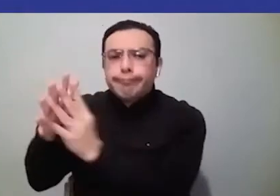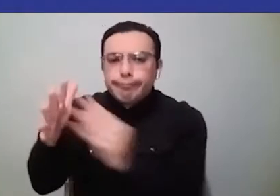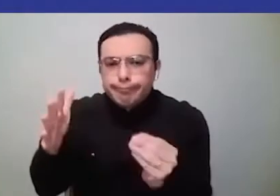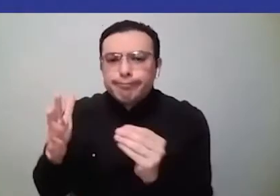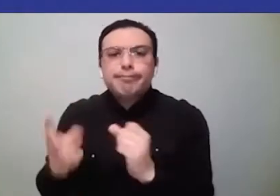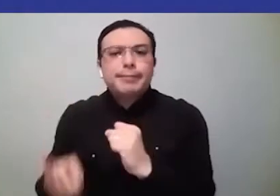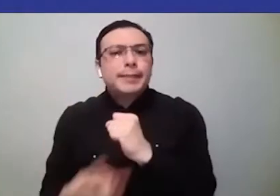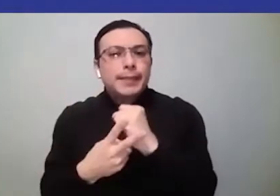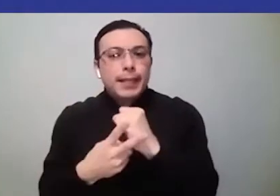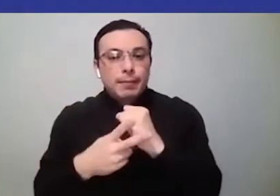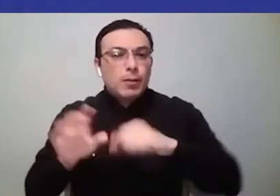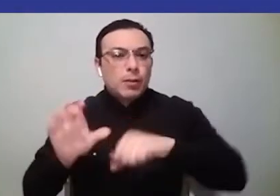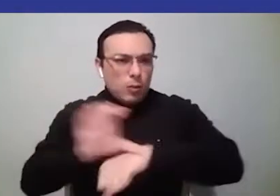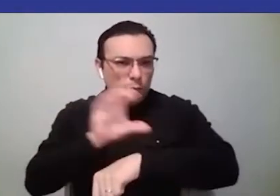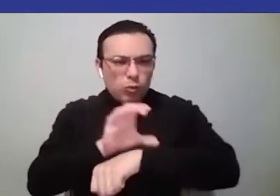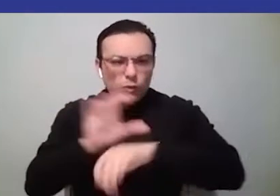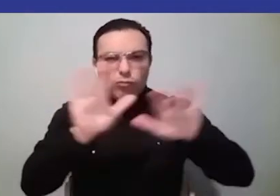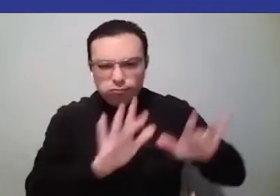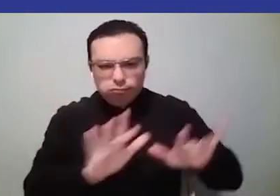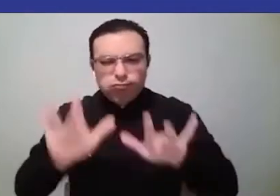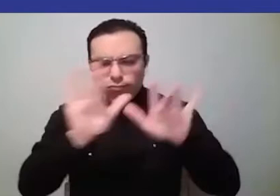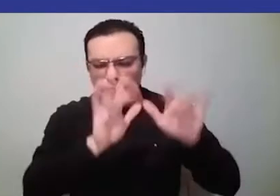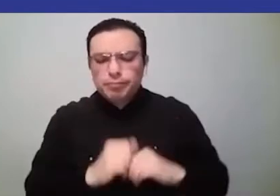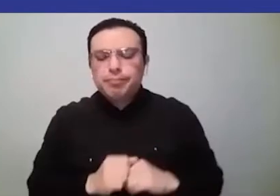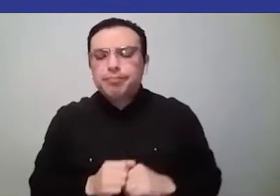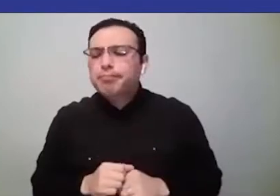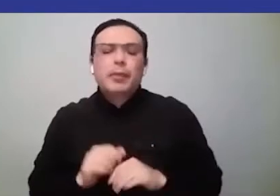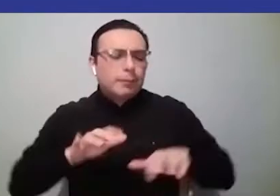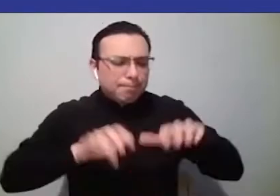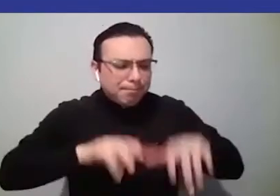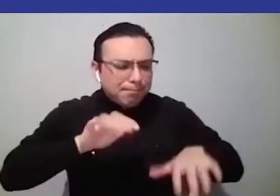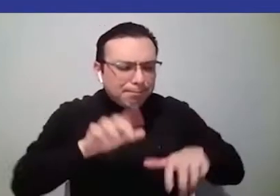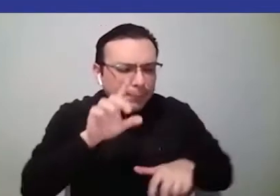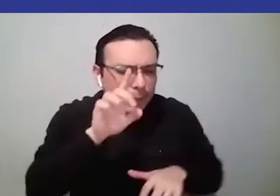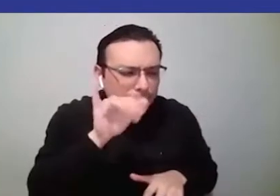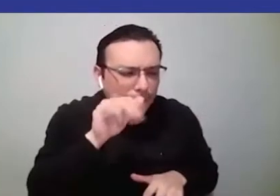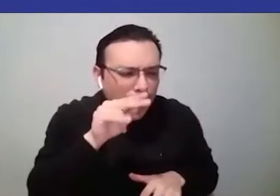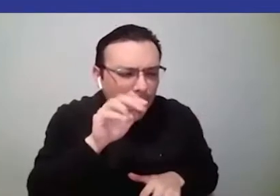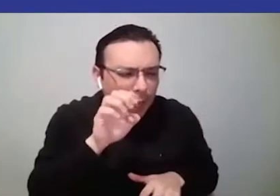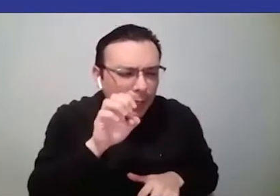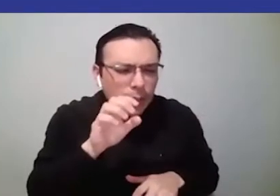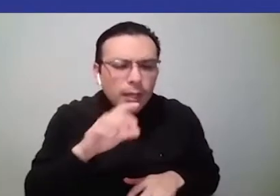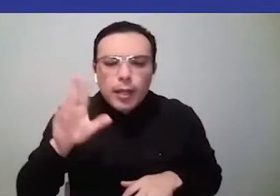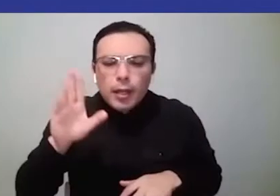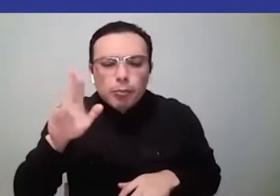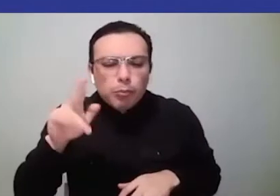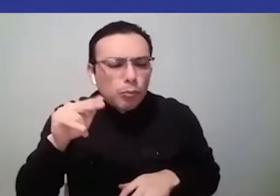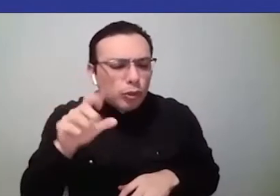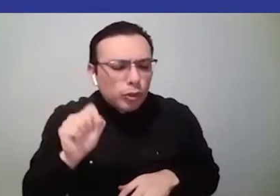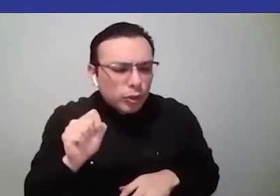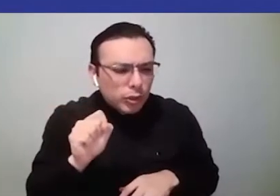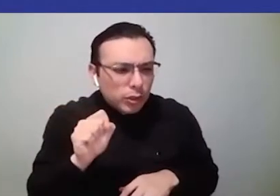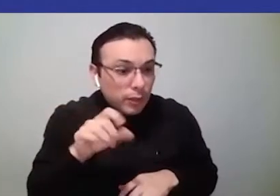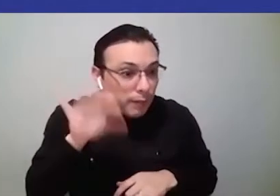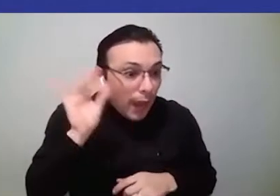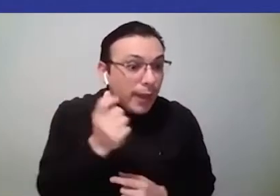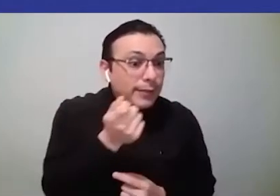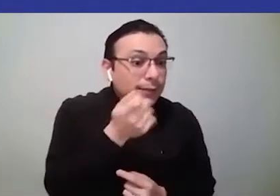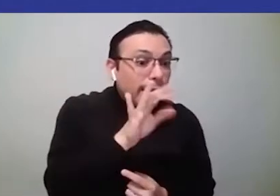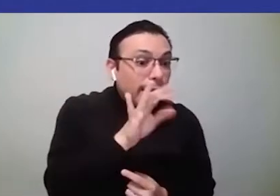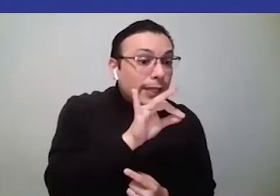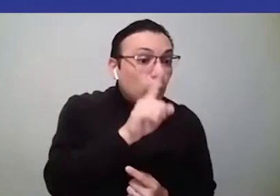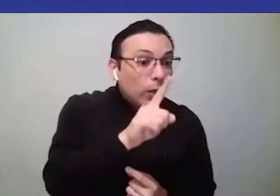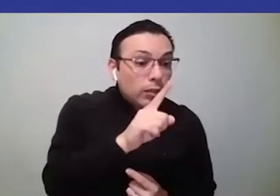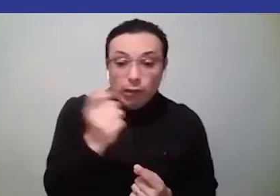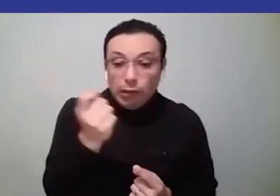database that we have on site, I was like, Diane Burns, and she had 2 readings that popped up from 1981 and 1982. So around